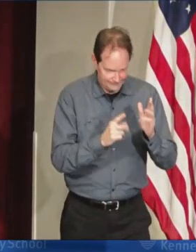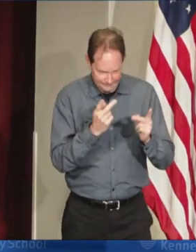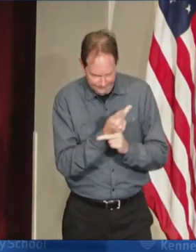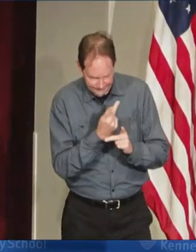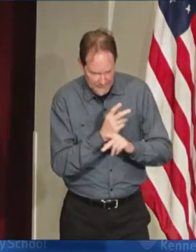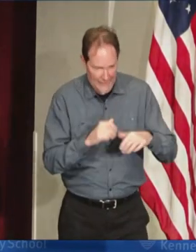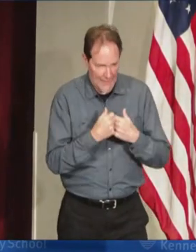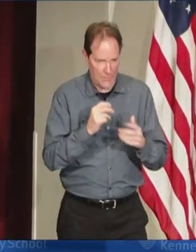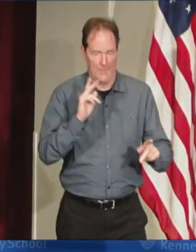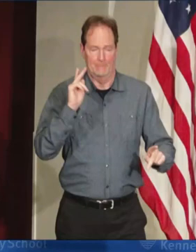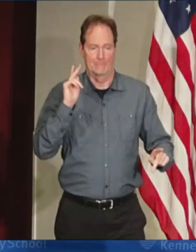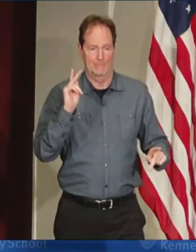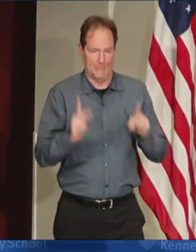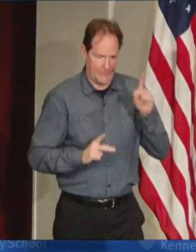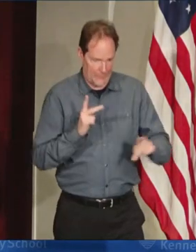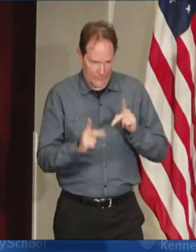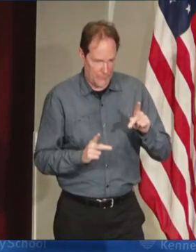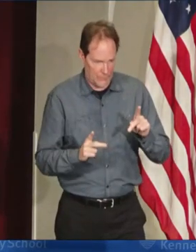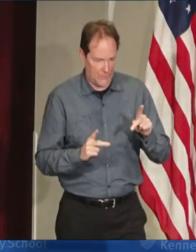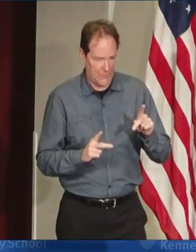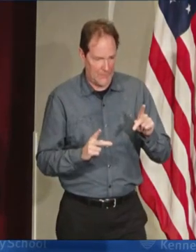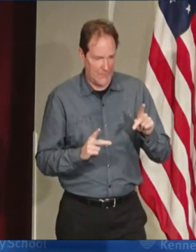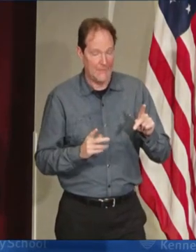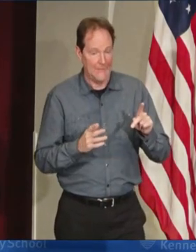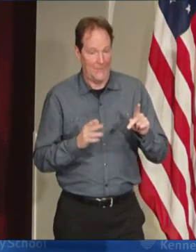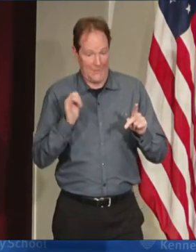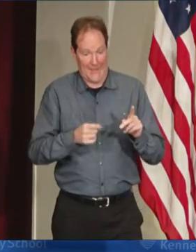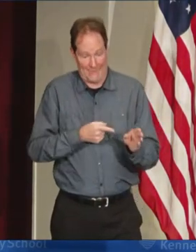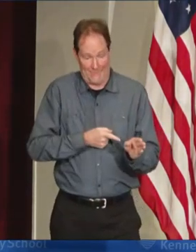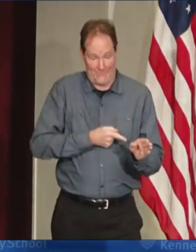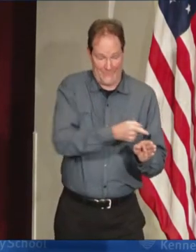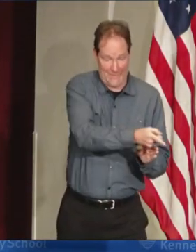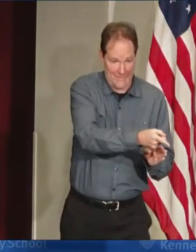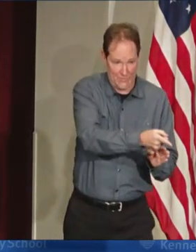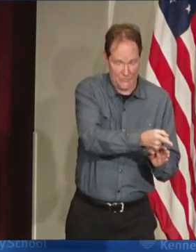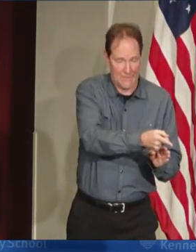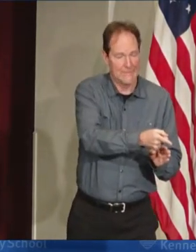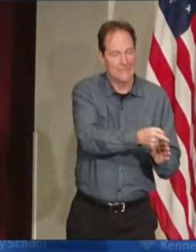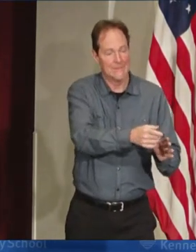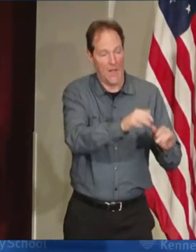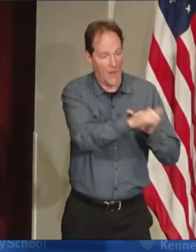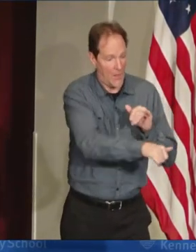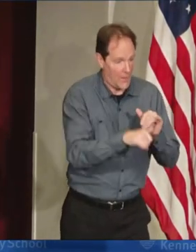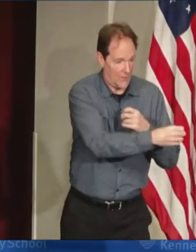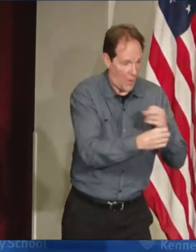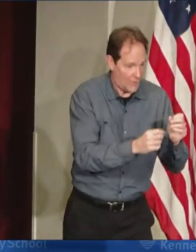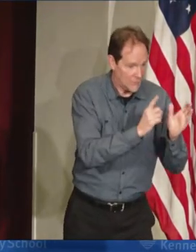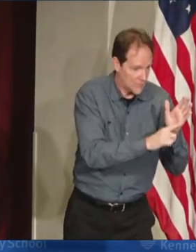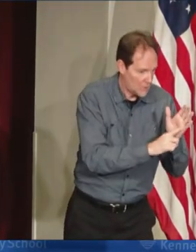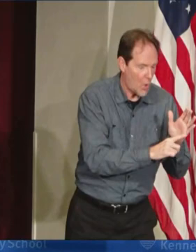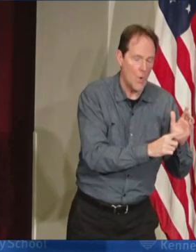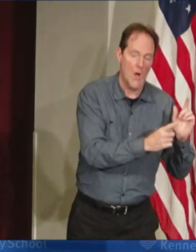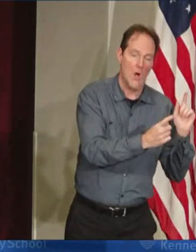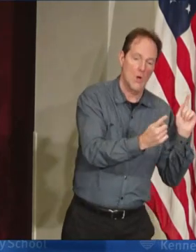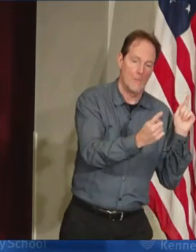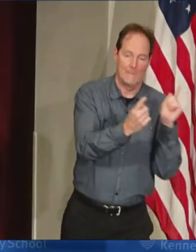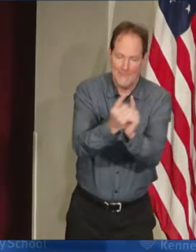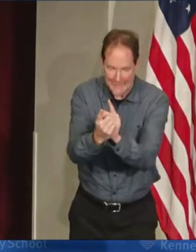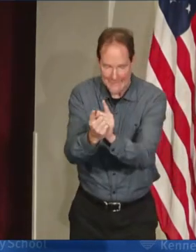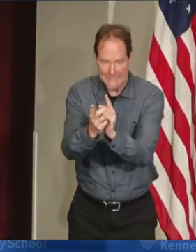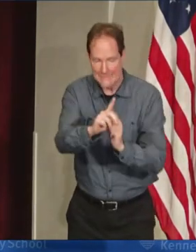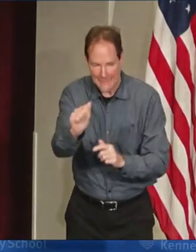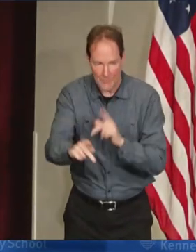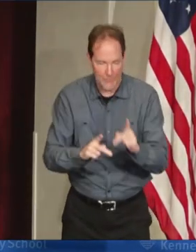getting people in the field to go out and meet and talk with disabled people, to confront